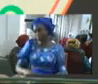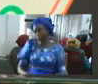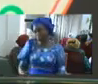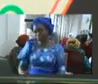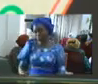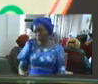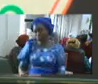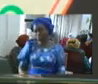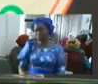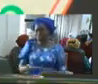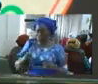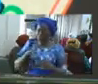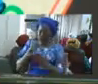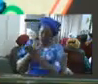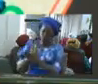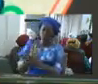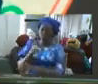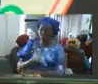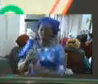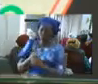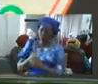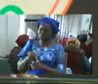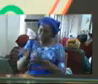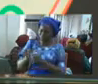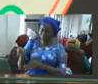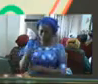Let me stop at that stage first to tell you one thing.